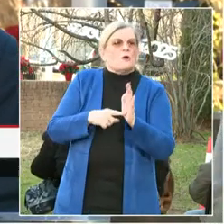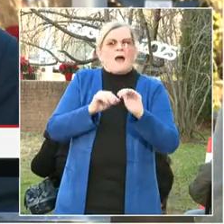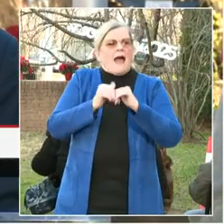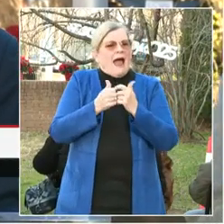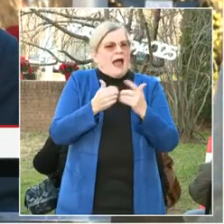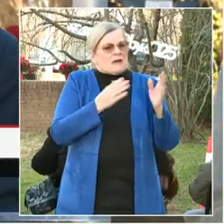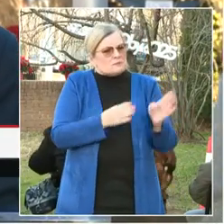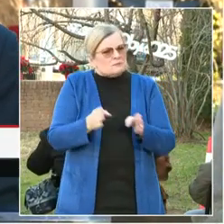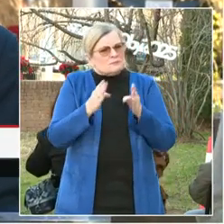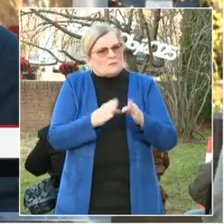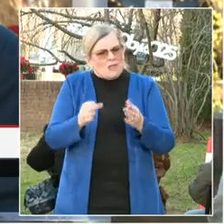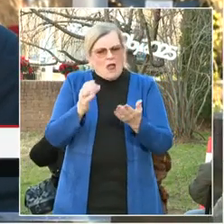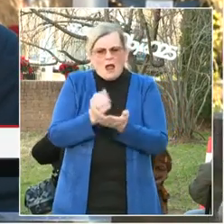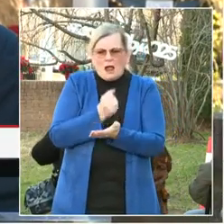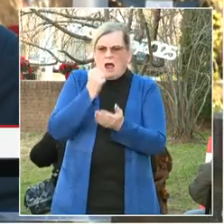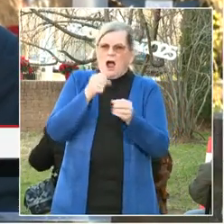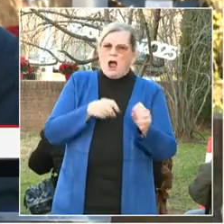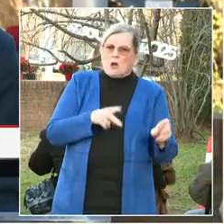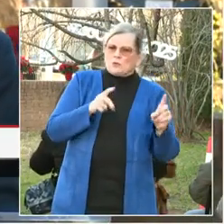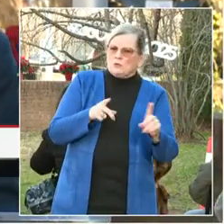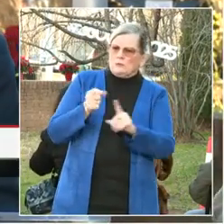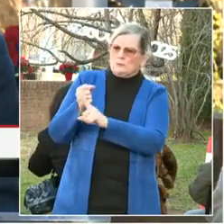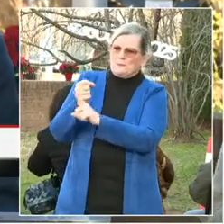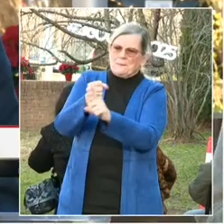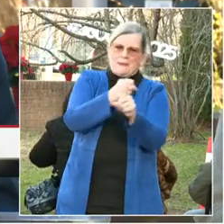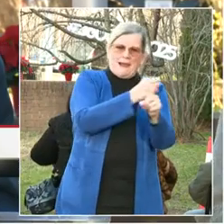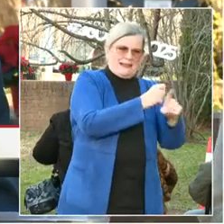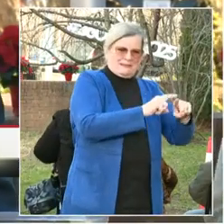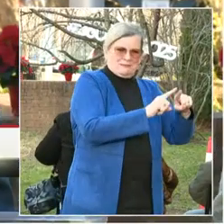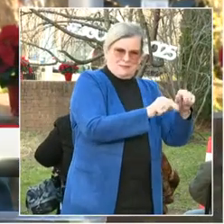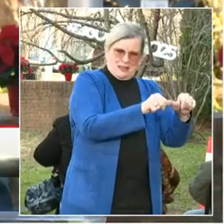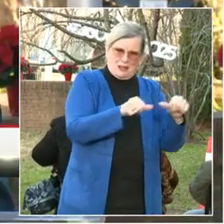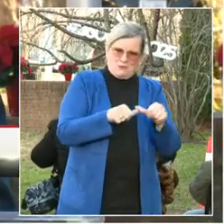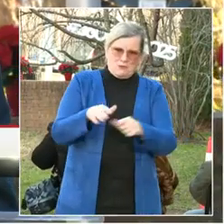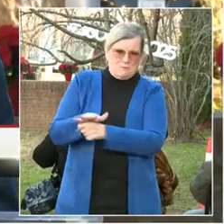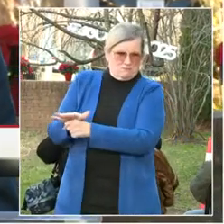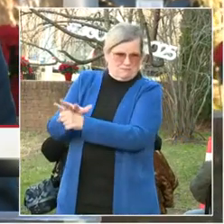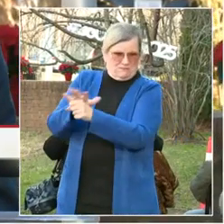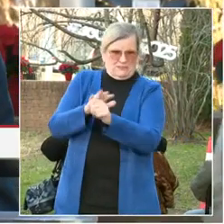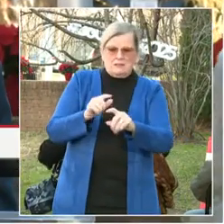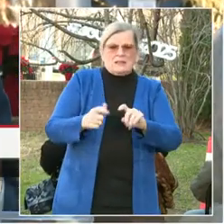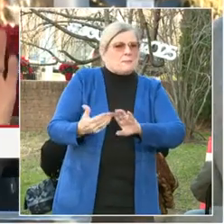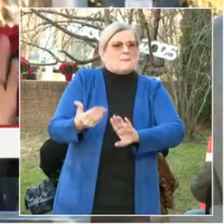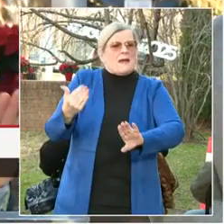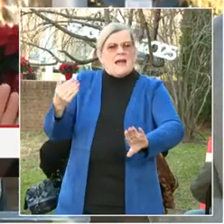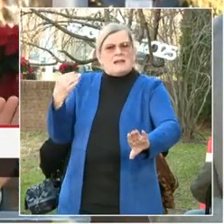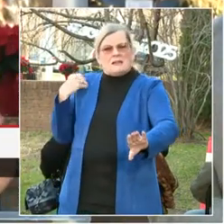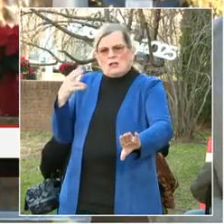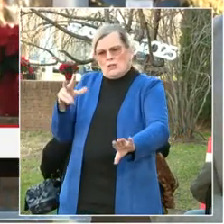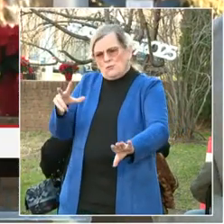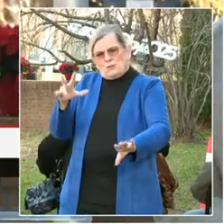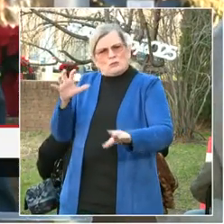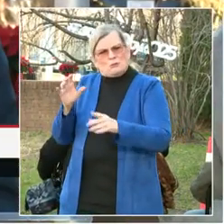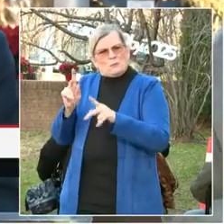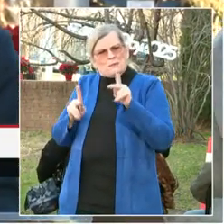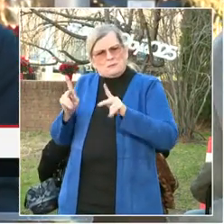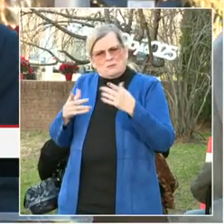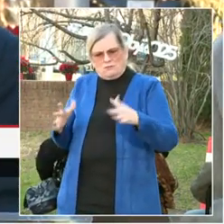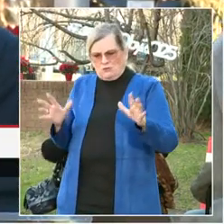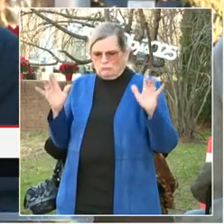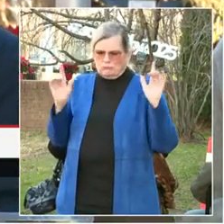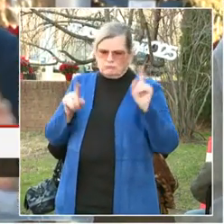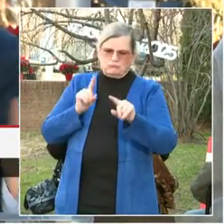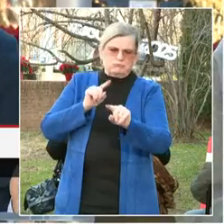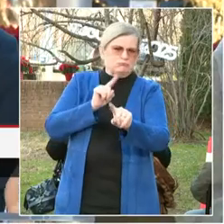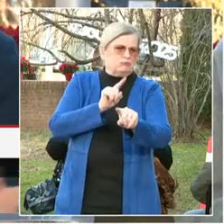in this neighborhood. More than 300 people participated in the event, both in person and via live stream, and this was even before COVID.